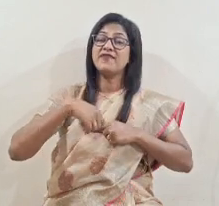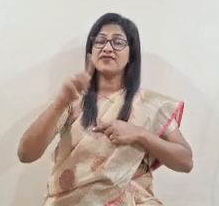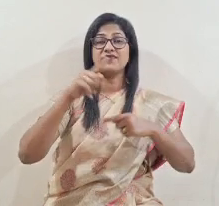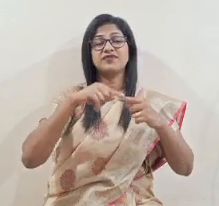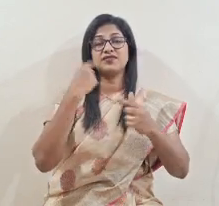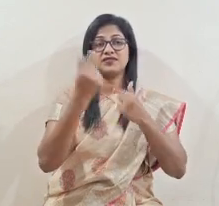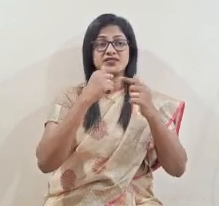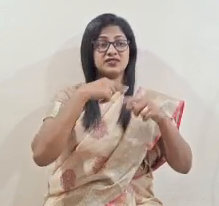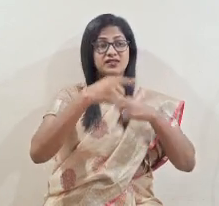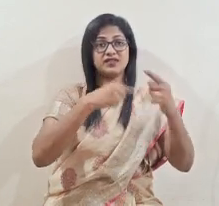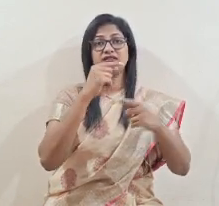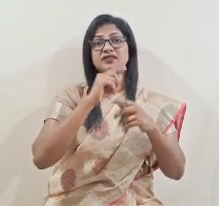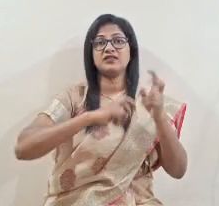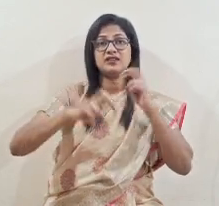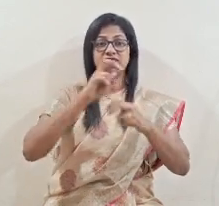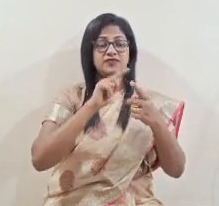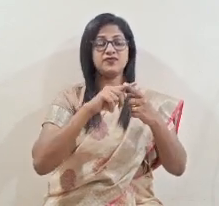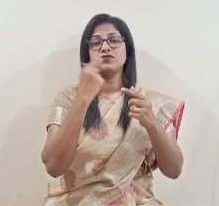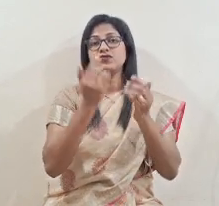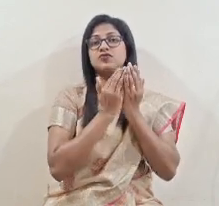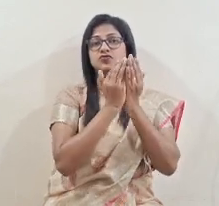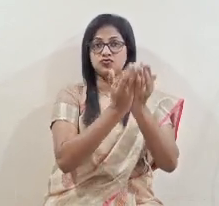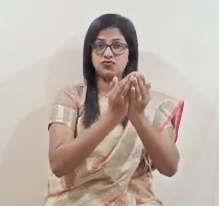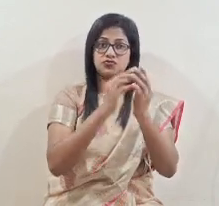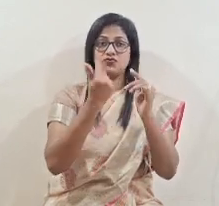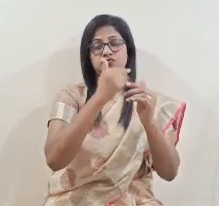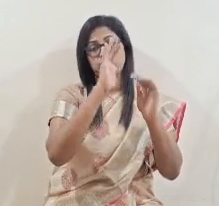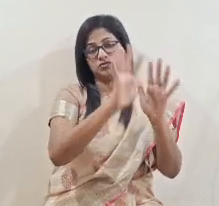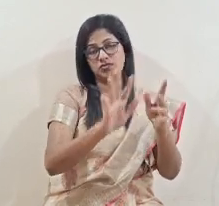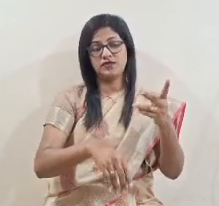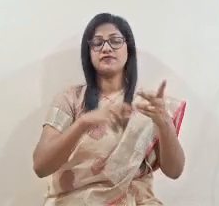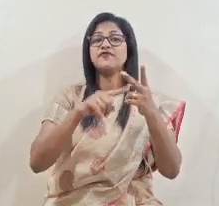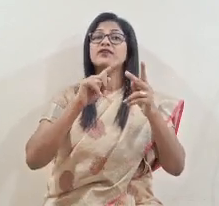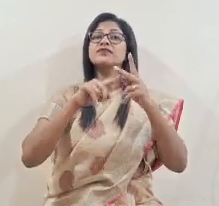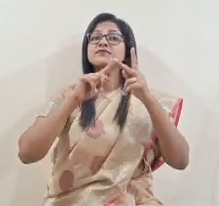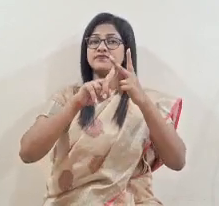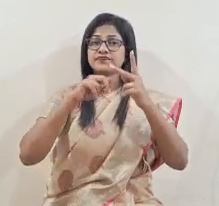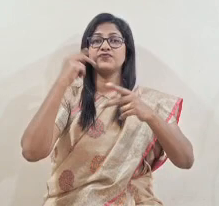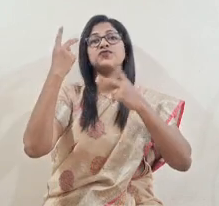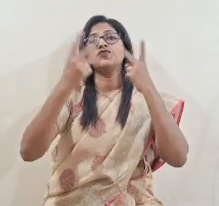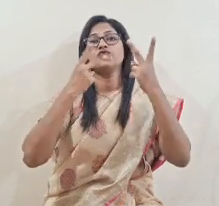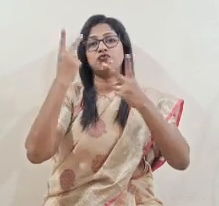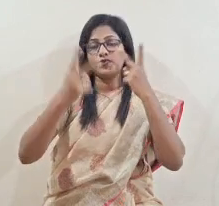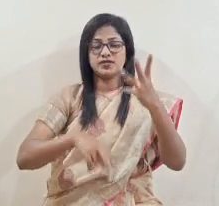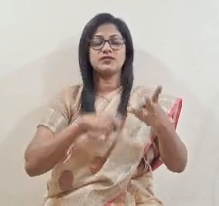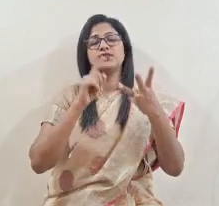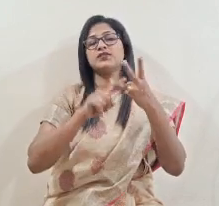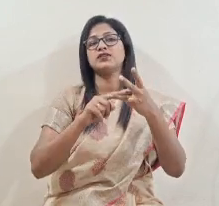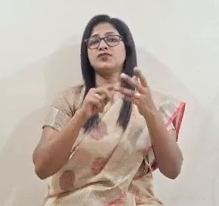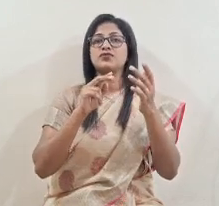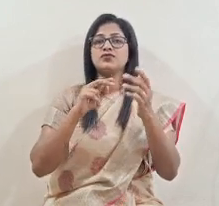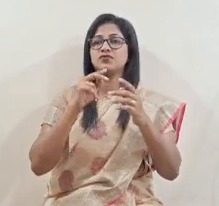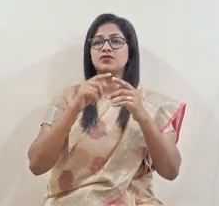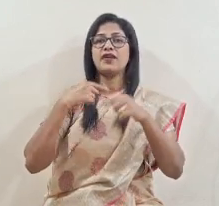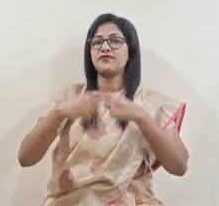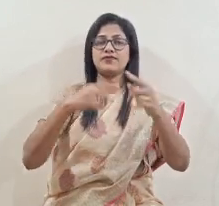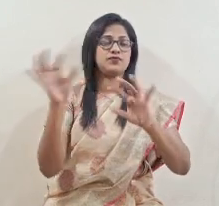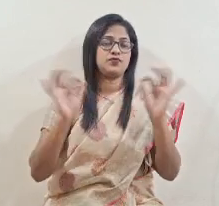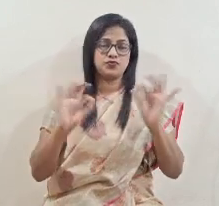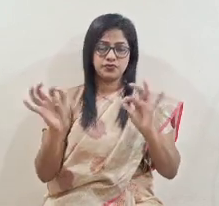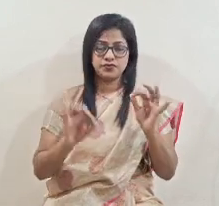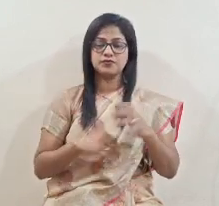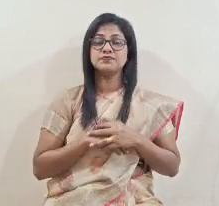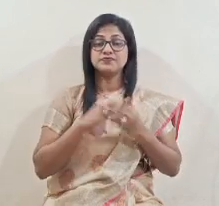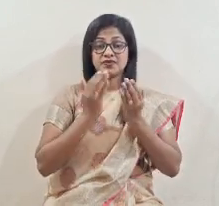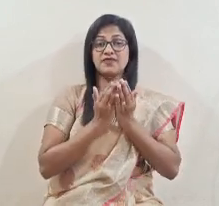of daily travelers are using the ferry services, followed by tourists and then the non-daily travelers. Coming to the types of purpose, the ferry is been